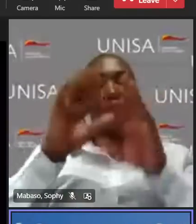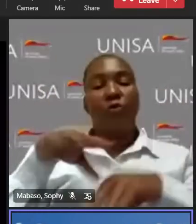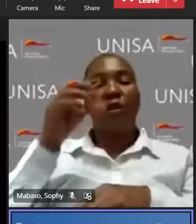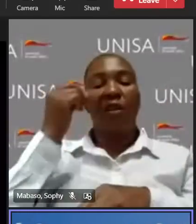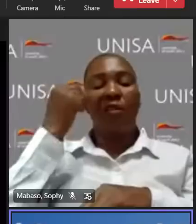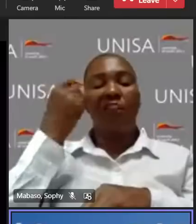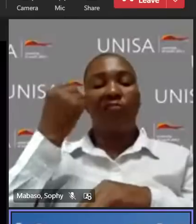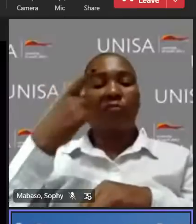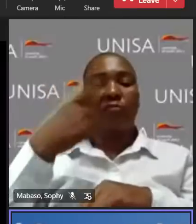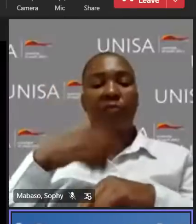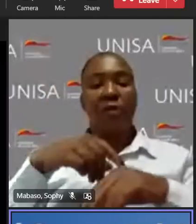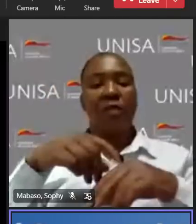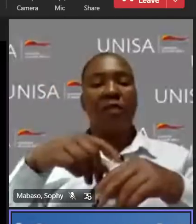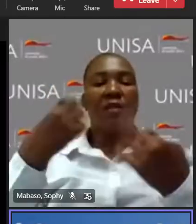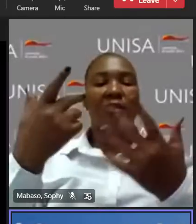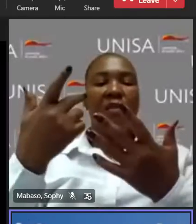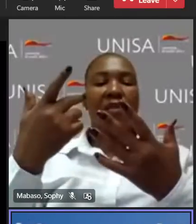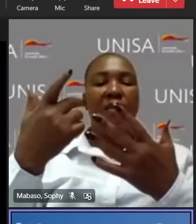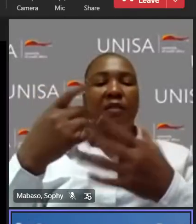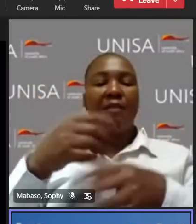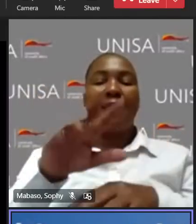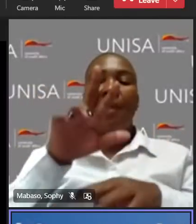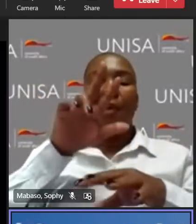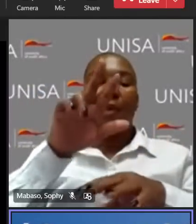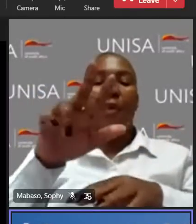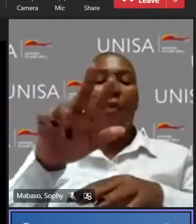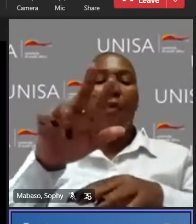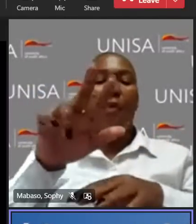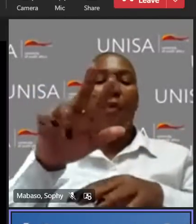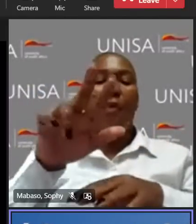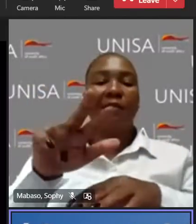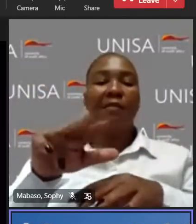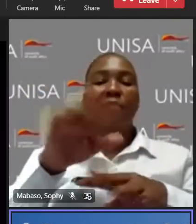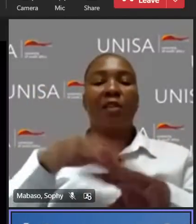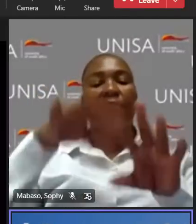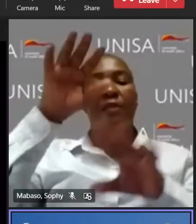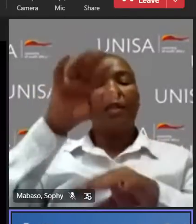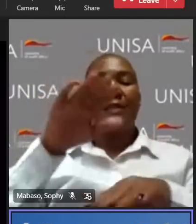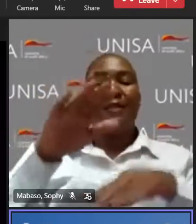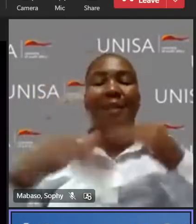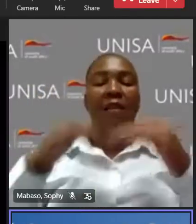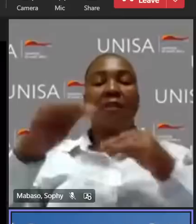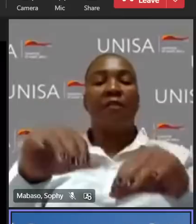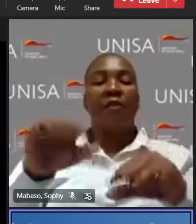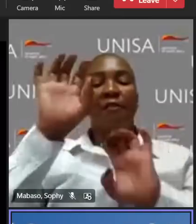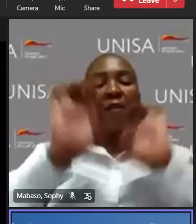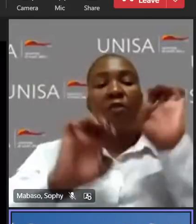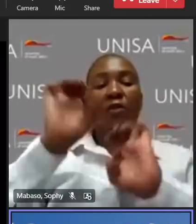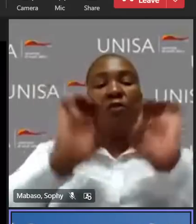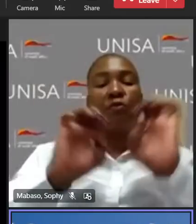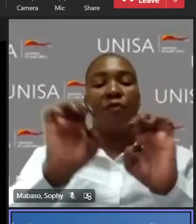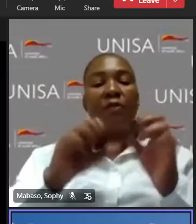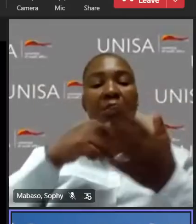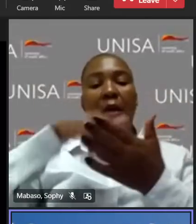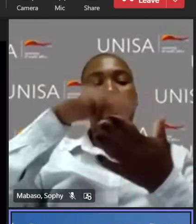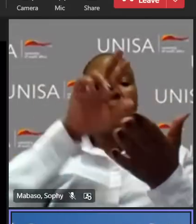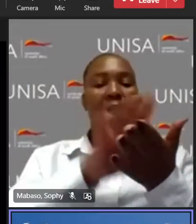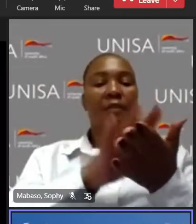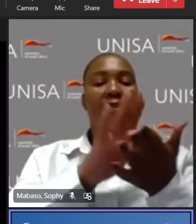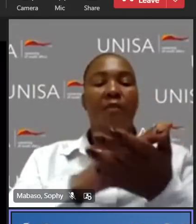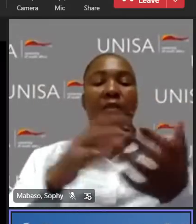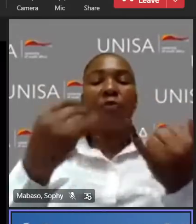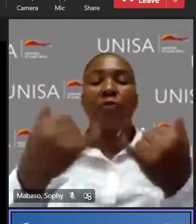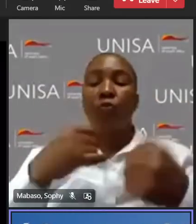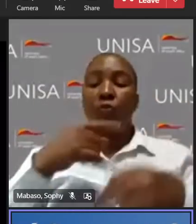of 8 stages on the evaluation of the application. And as UNISA, we don't have